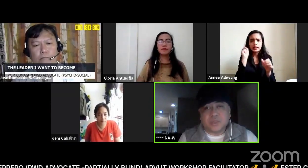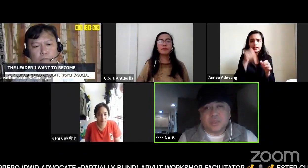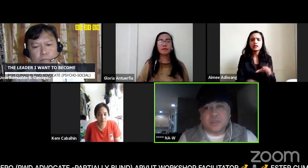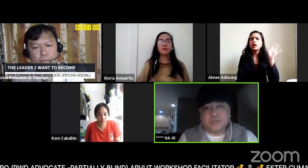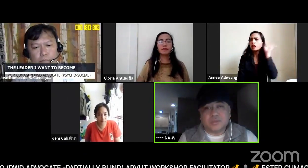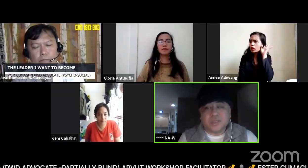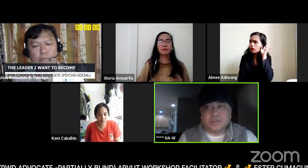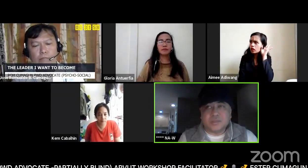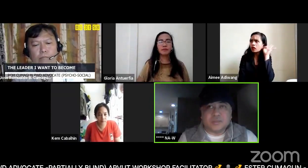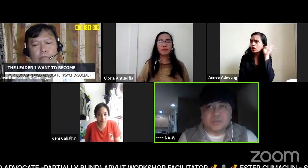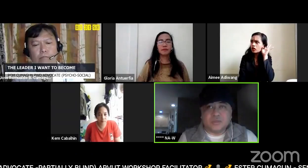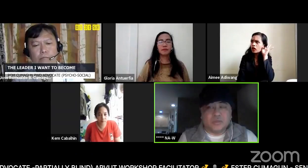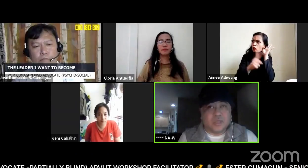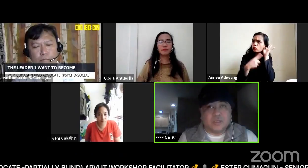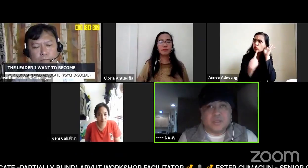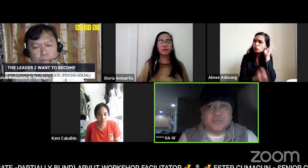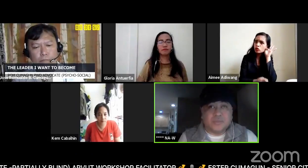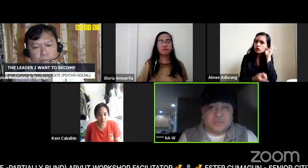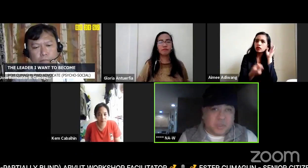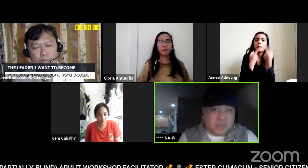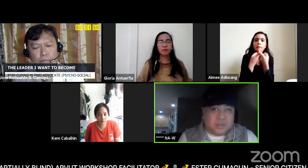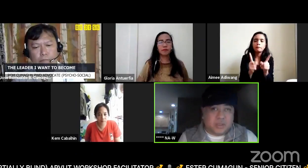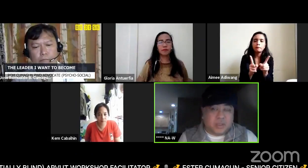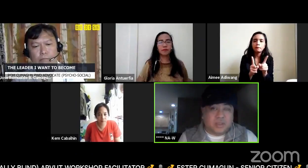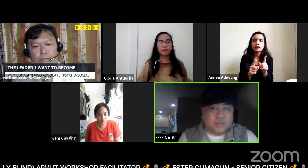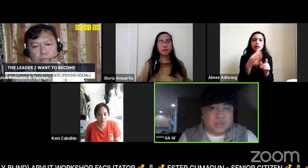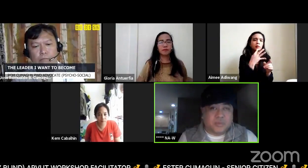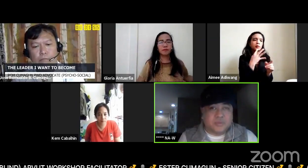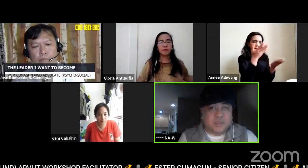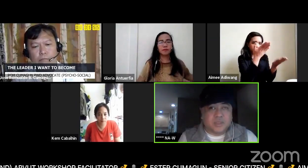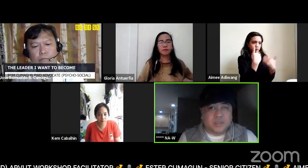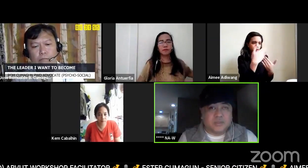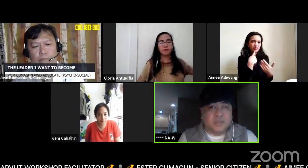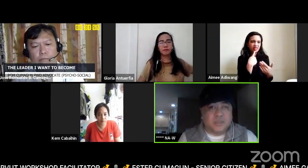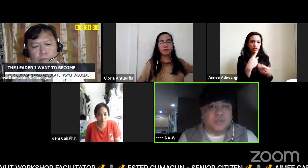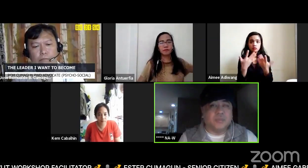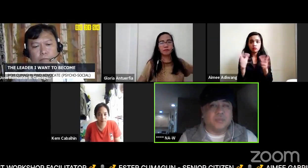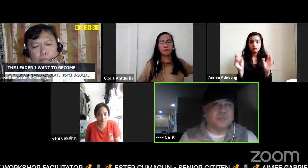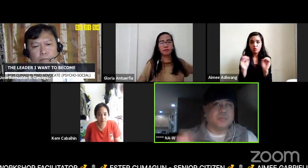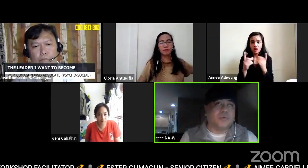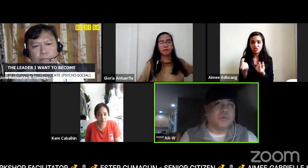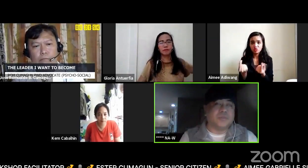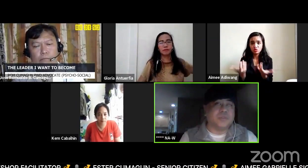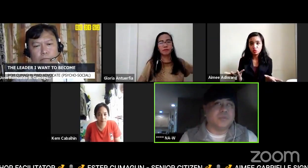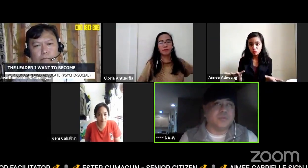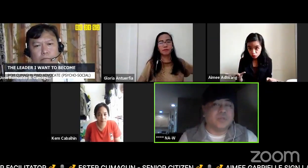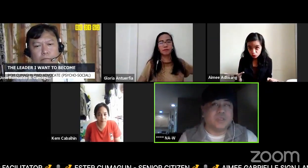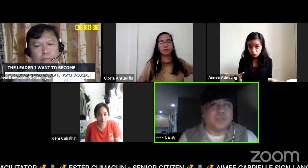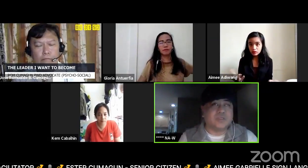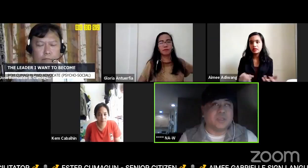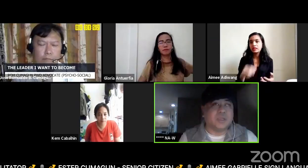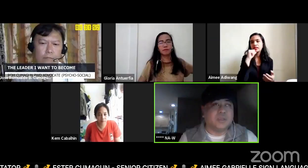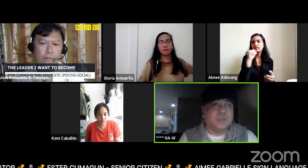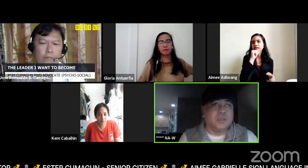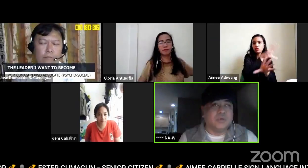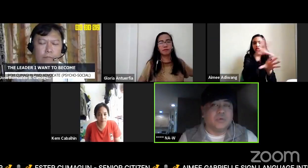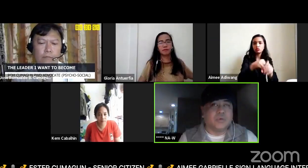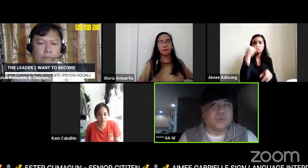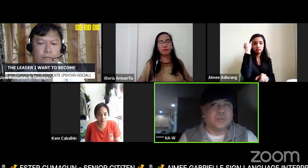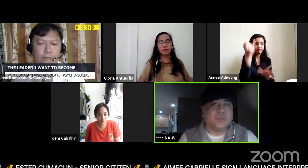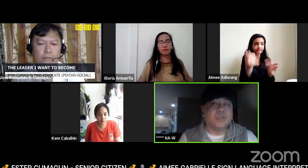they're trying to say, not just letting them speak. Tapos hindi mo naman consider yung ideas